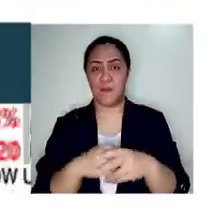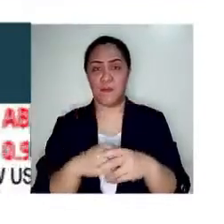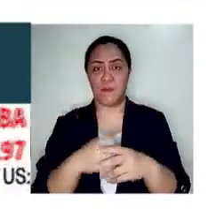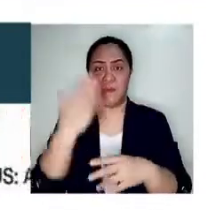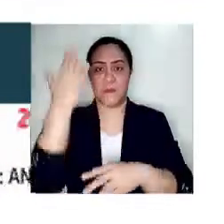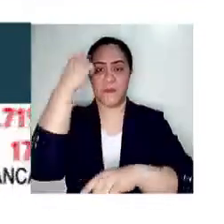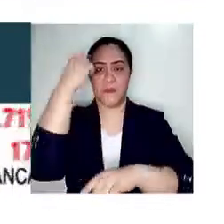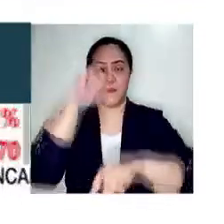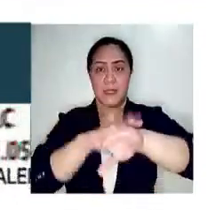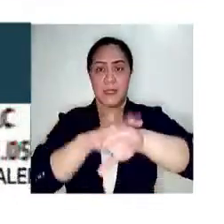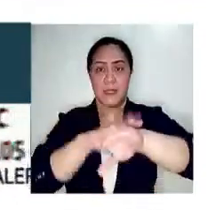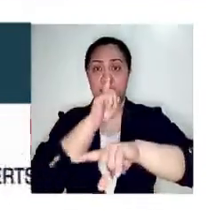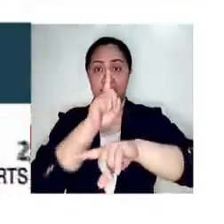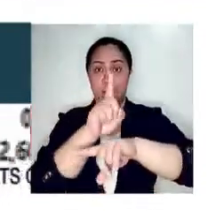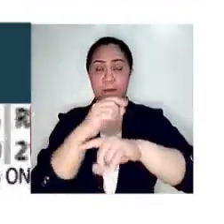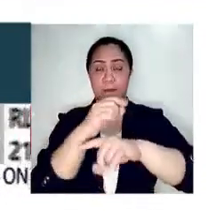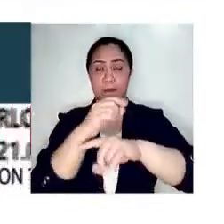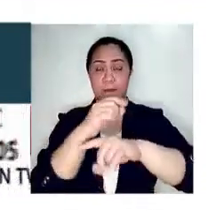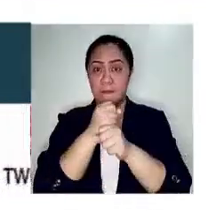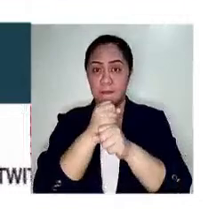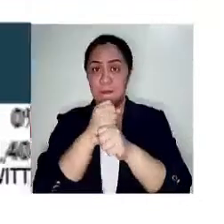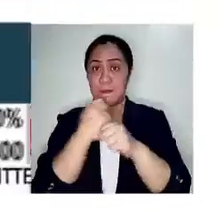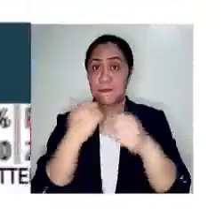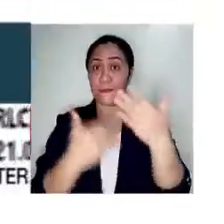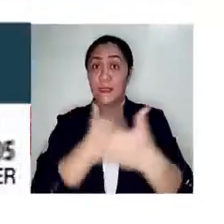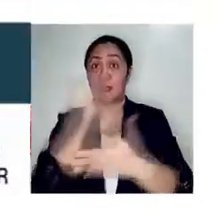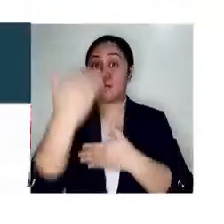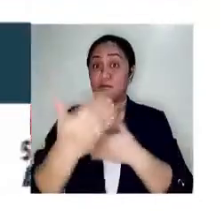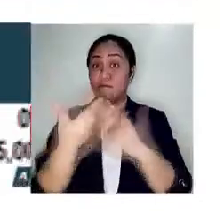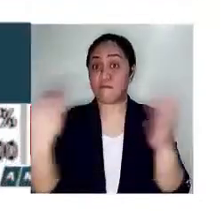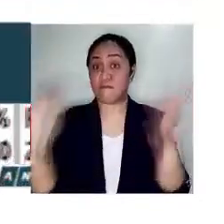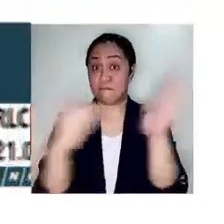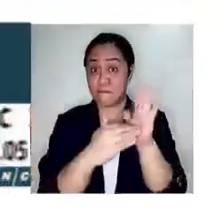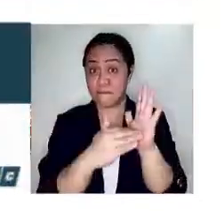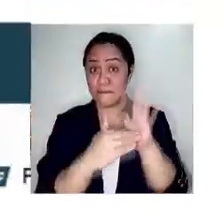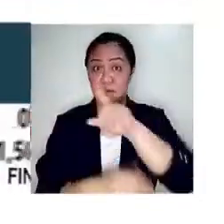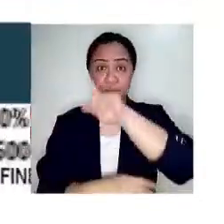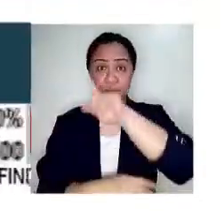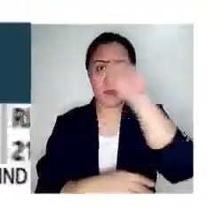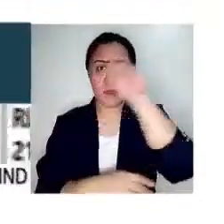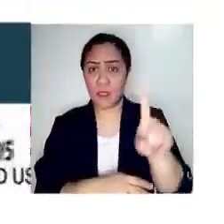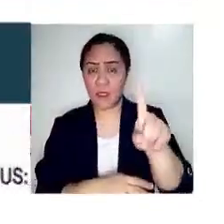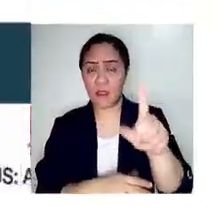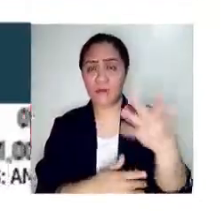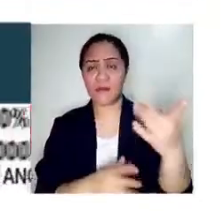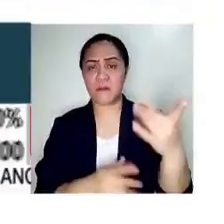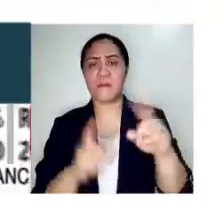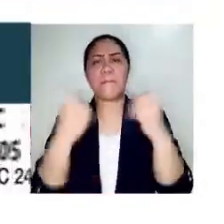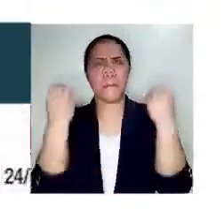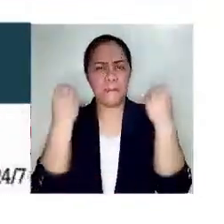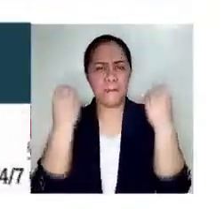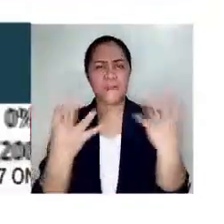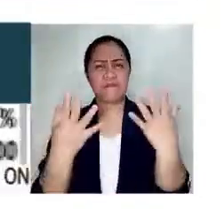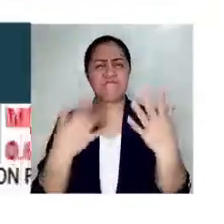For it to take on that mantle once again. And I think there's still some sort of